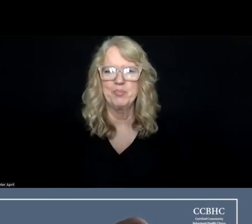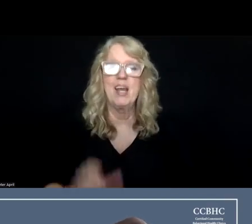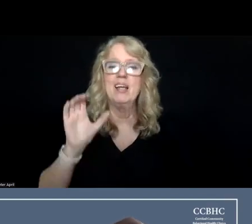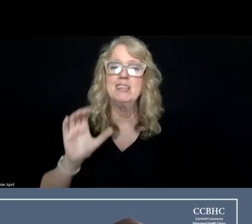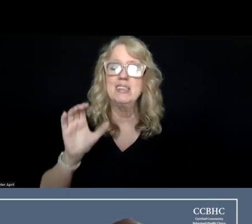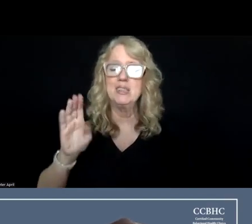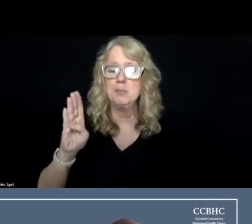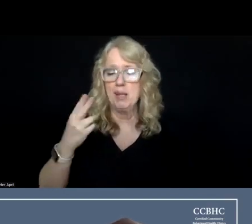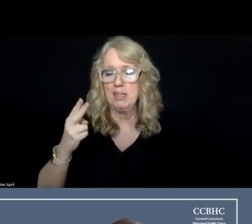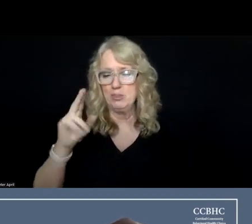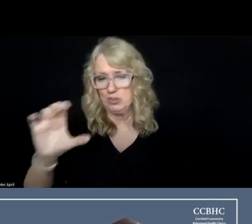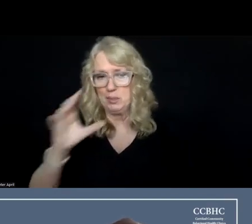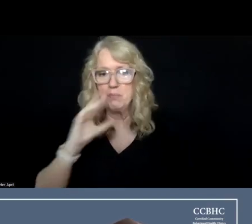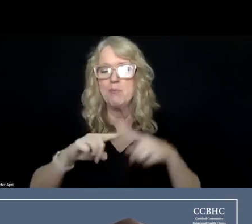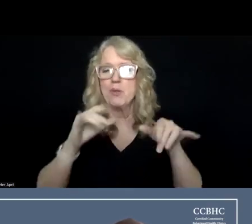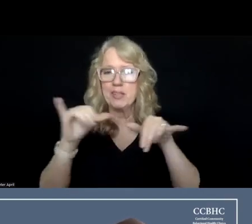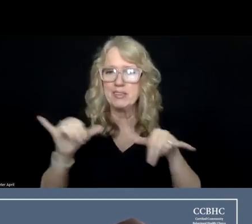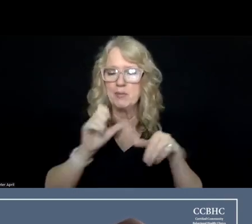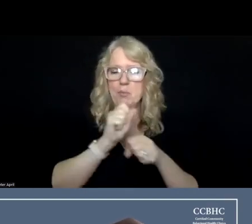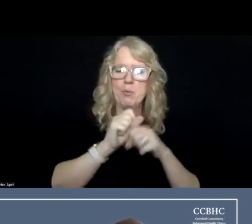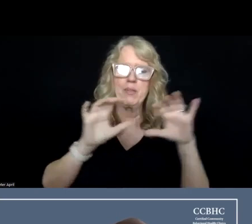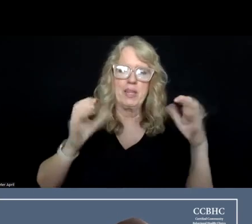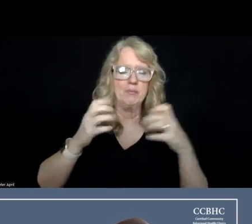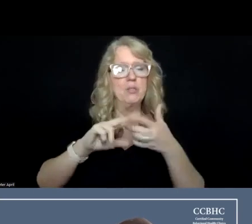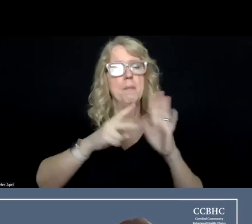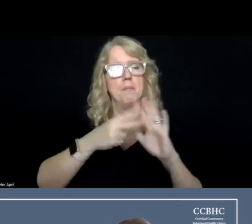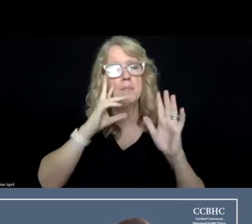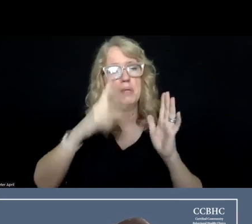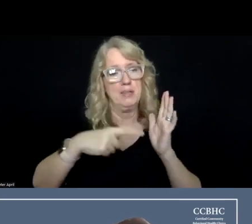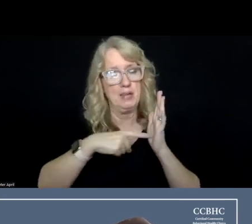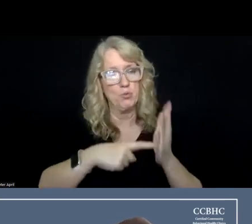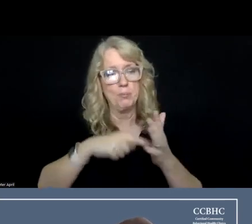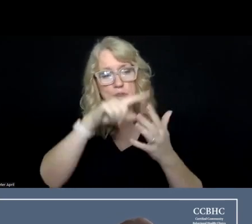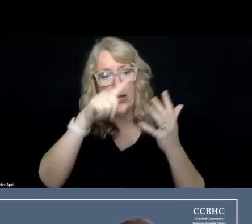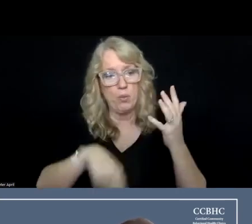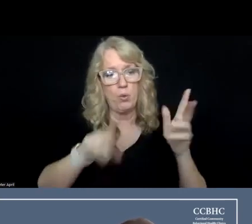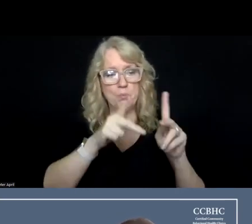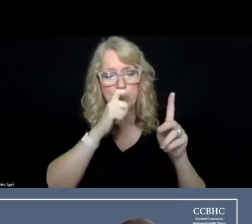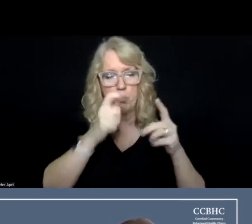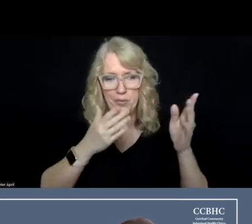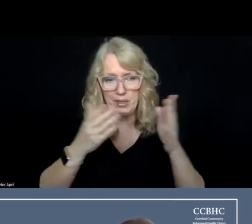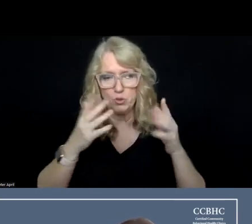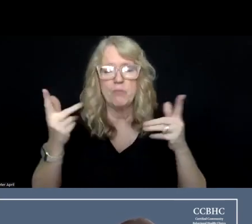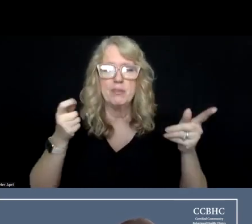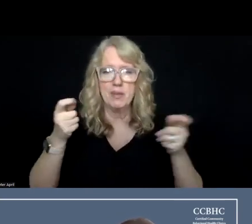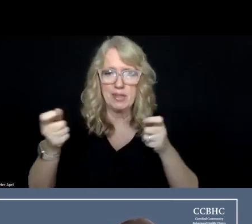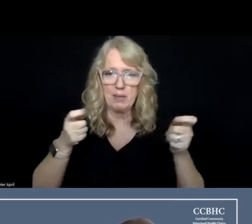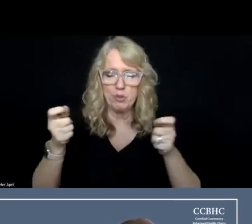CCBHCs also have to meet standards for organizational authority and governance. So they have to have representation of the people they serve in governance, and